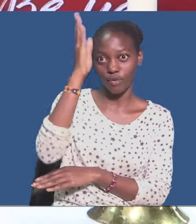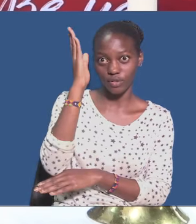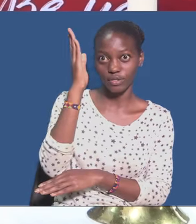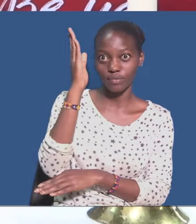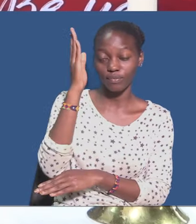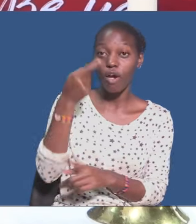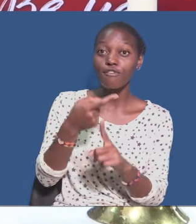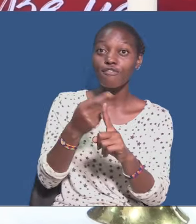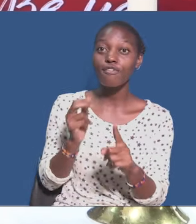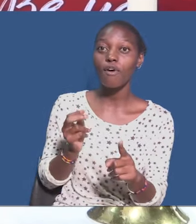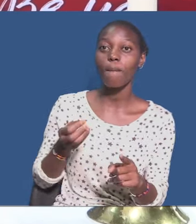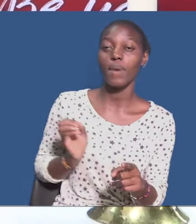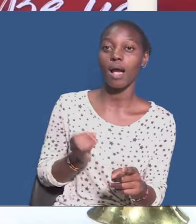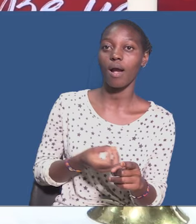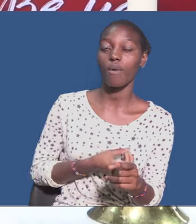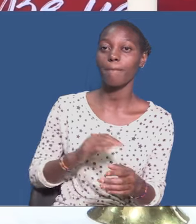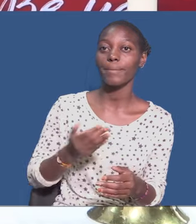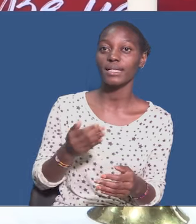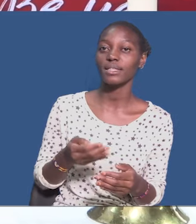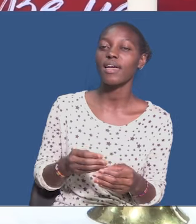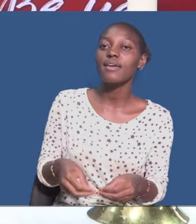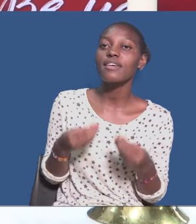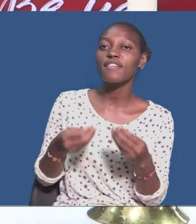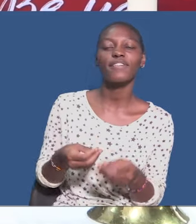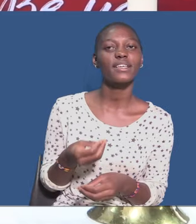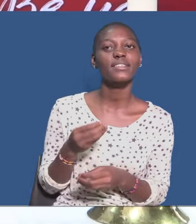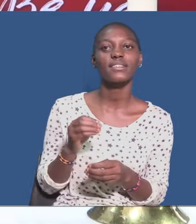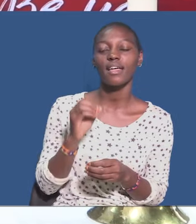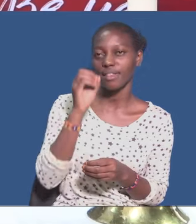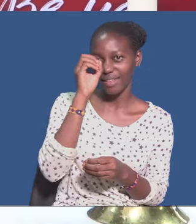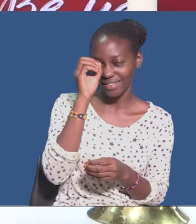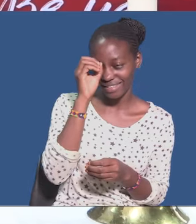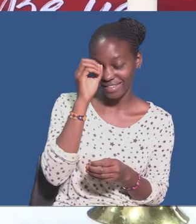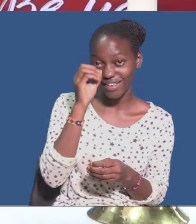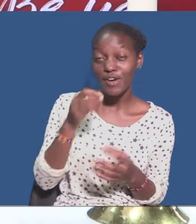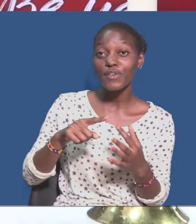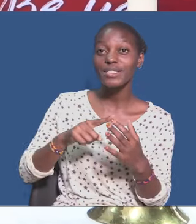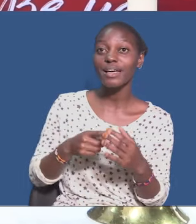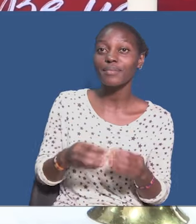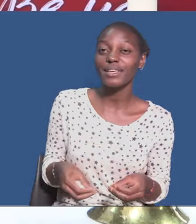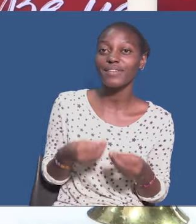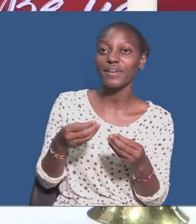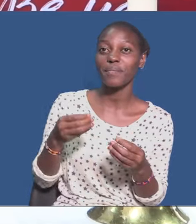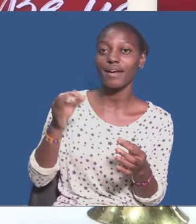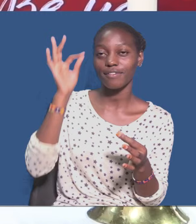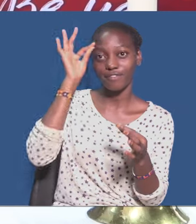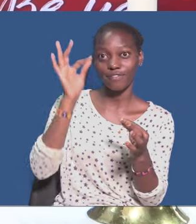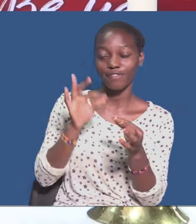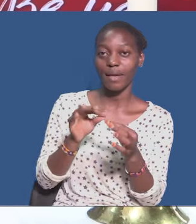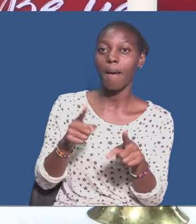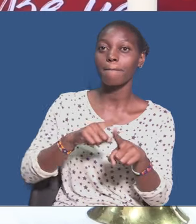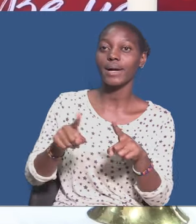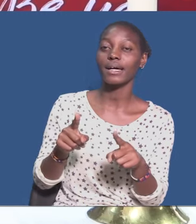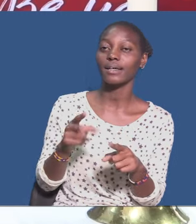it cost us nothing. We just need to receive it by faith. But we will see